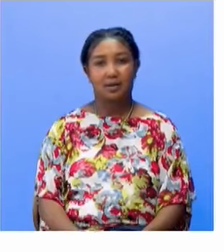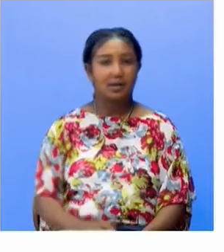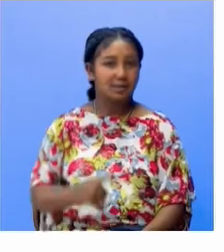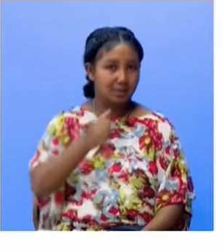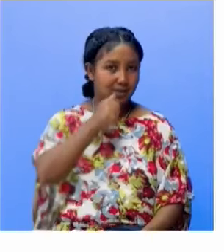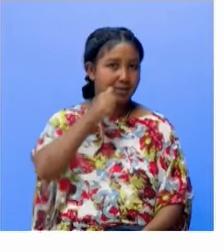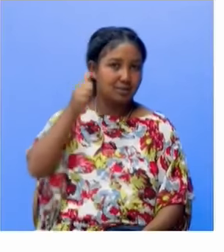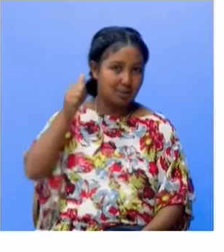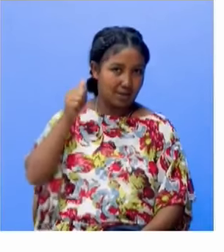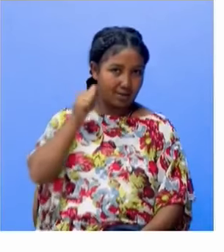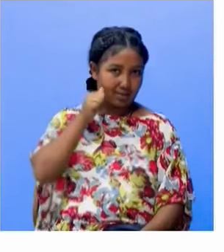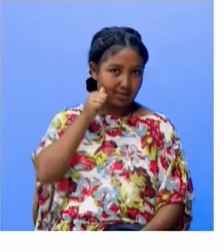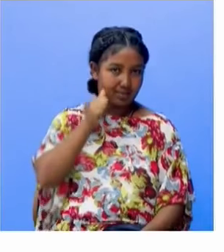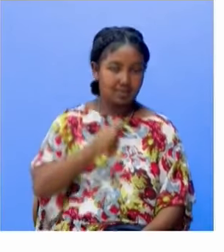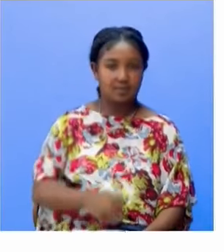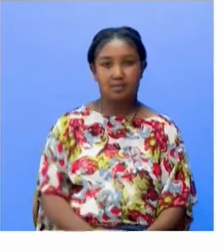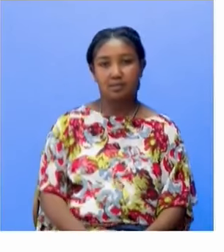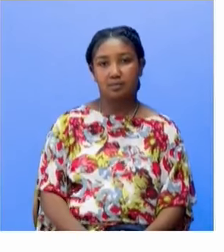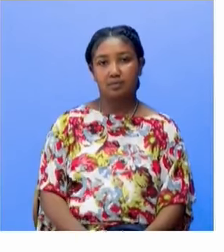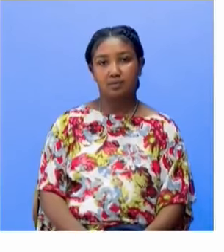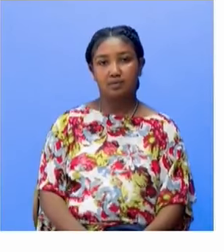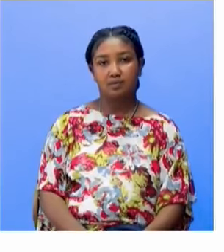yesterday.